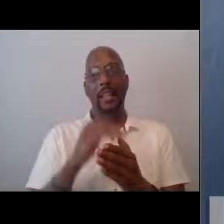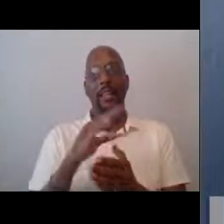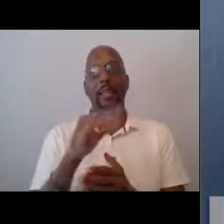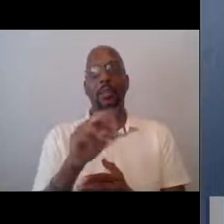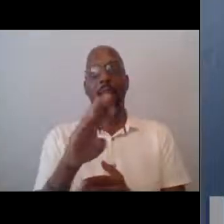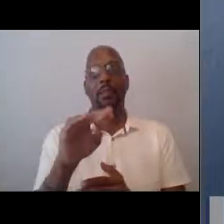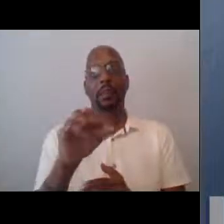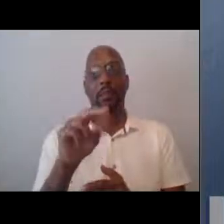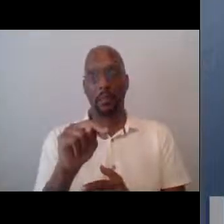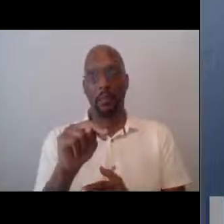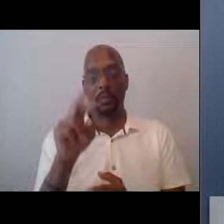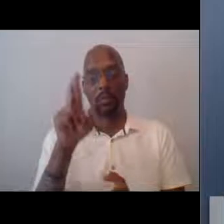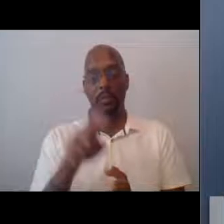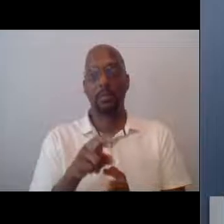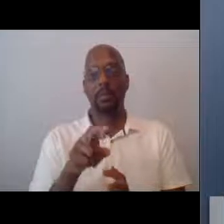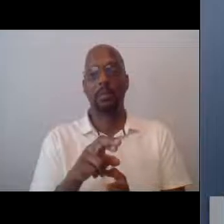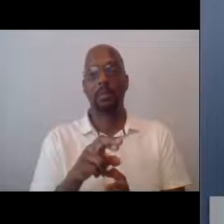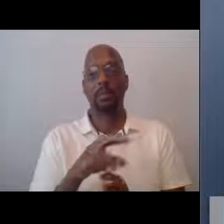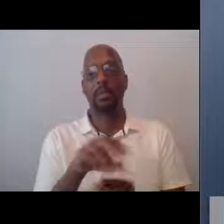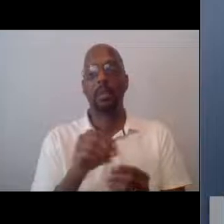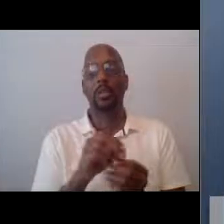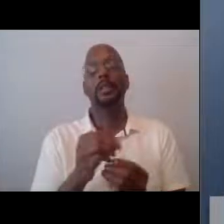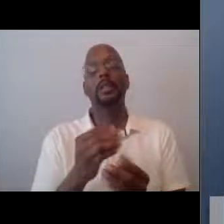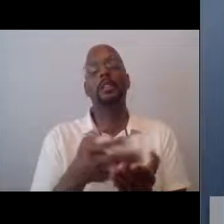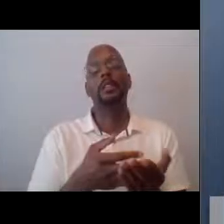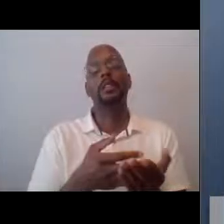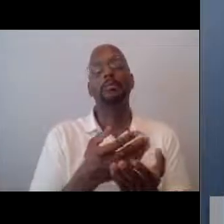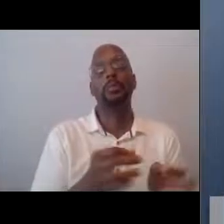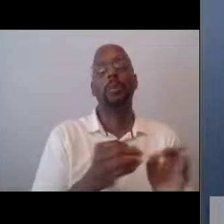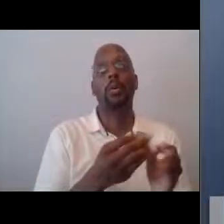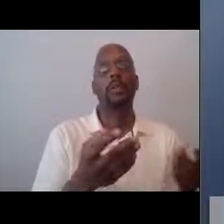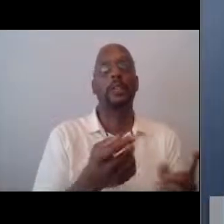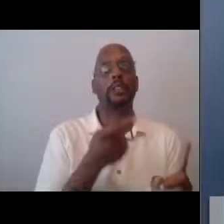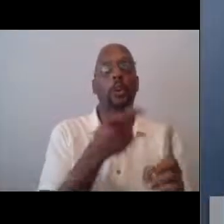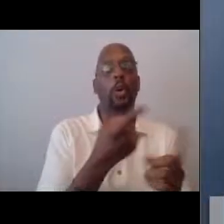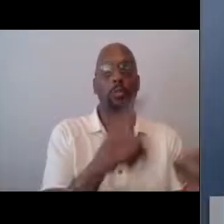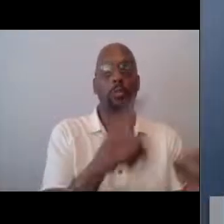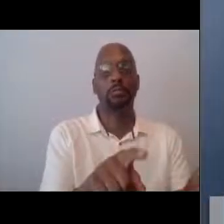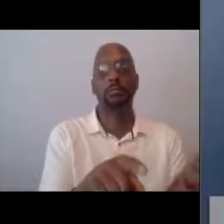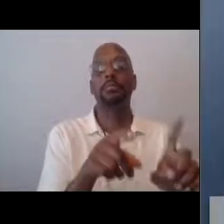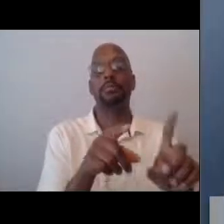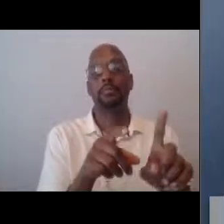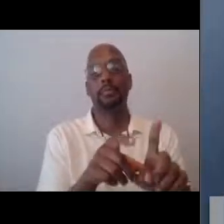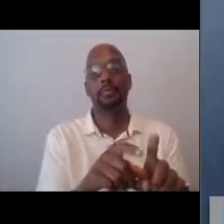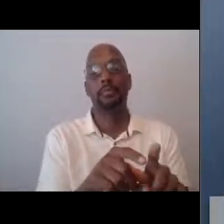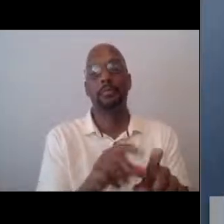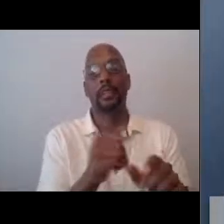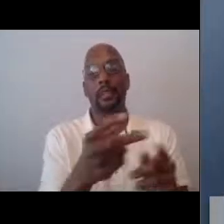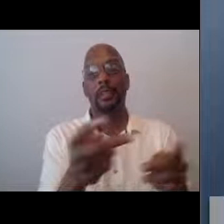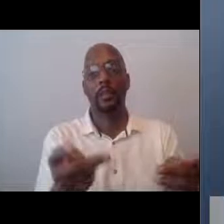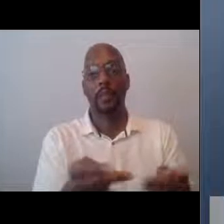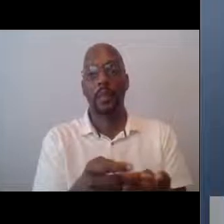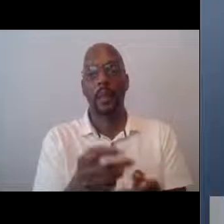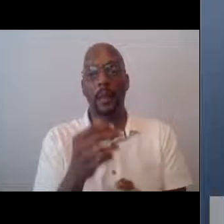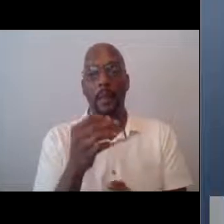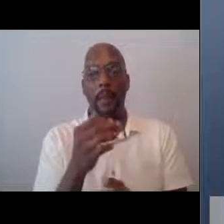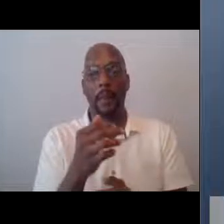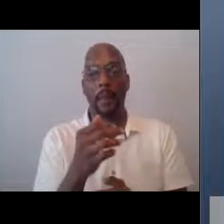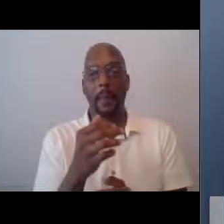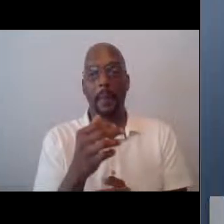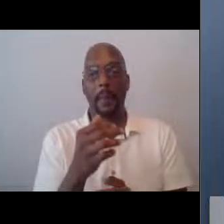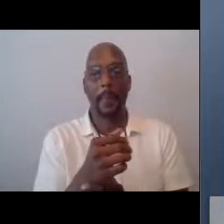NEVI programs, including some upcoming milestones with those. This is another place where our group likes to dive into the nuts and